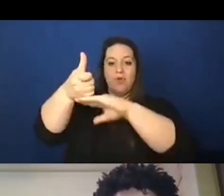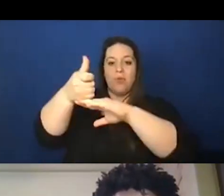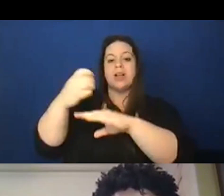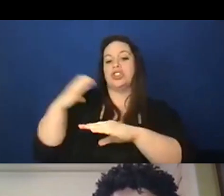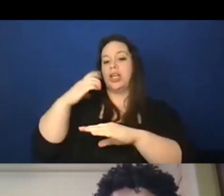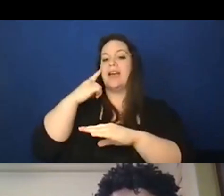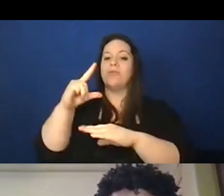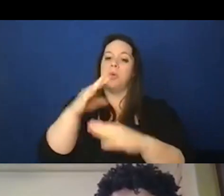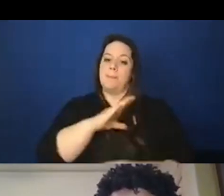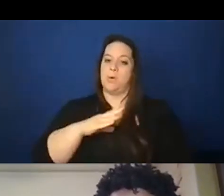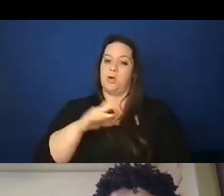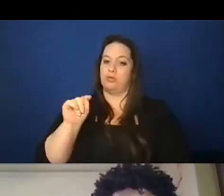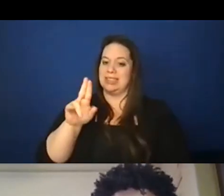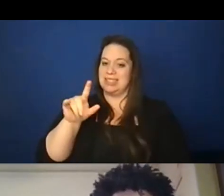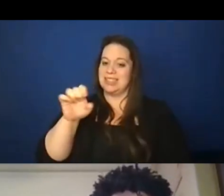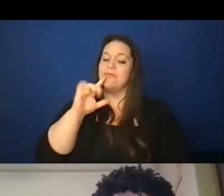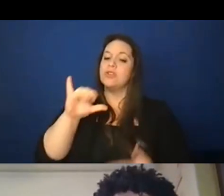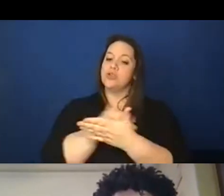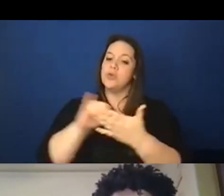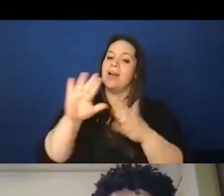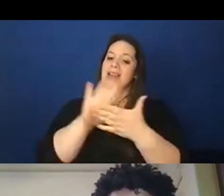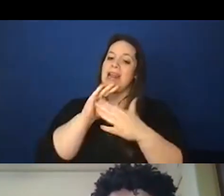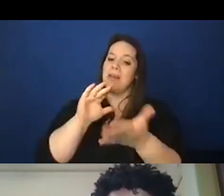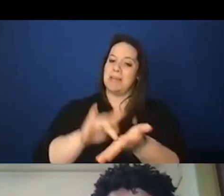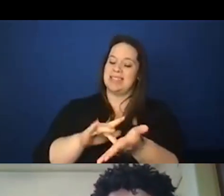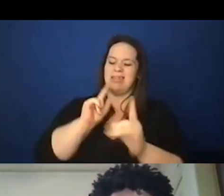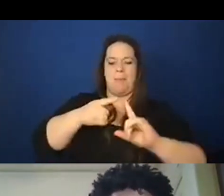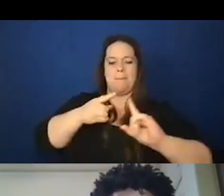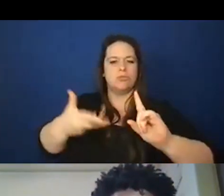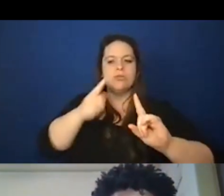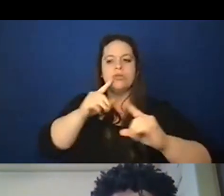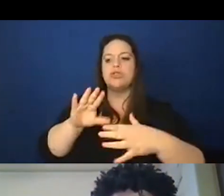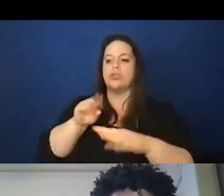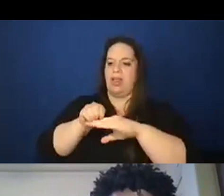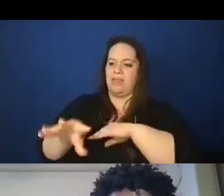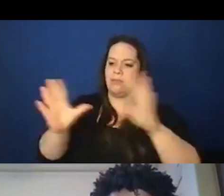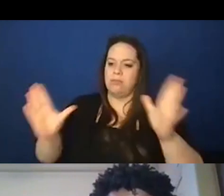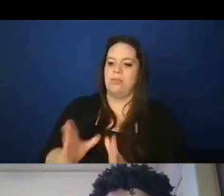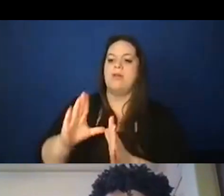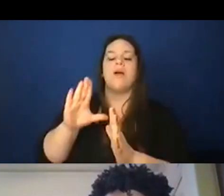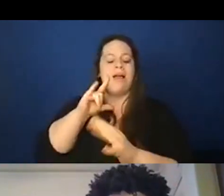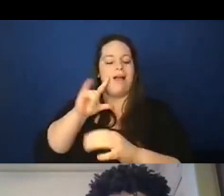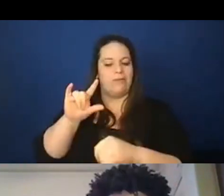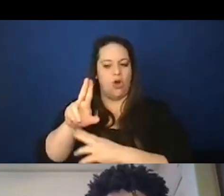New York Academy of Medicine, whose mission is to influence and encourage action in urban health, focusing on